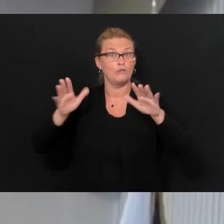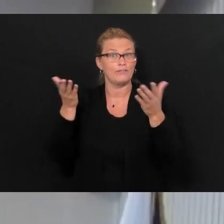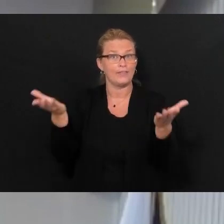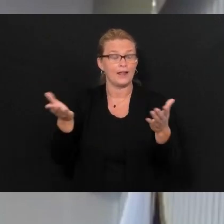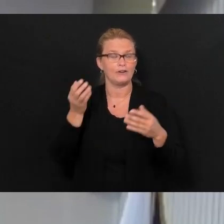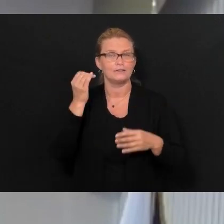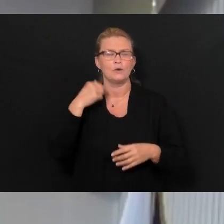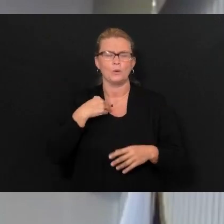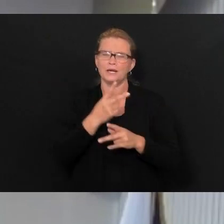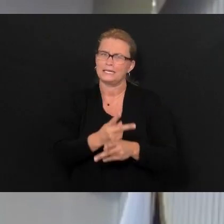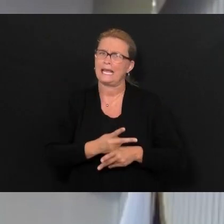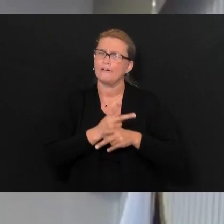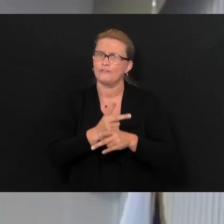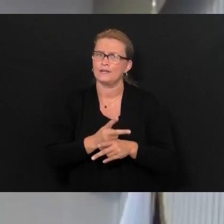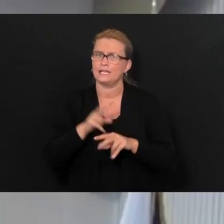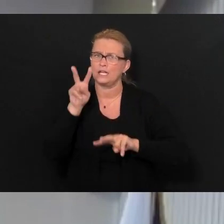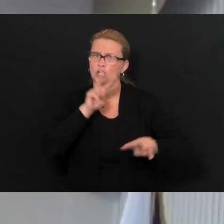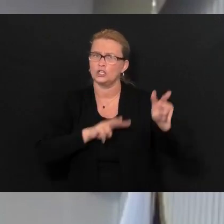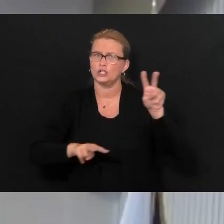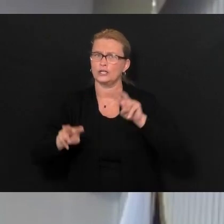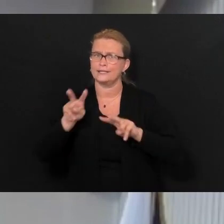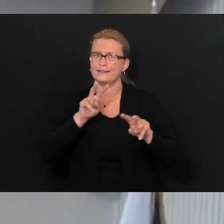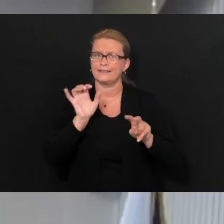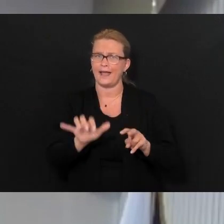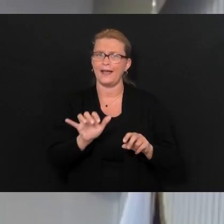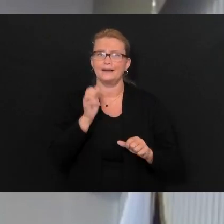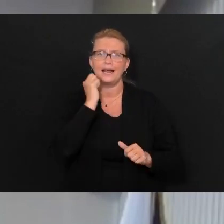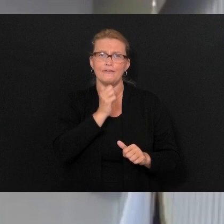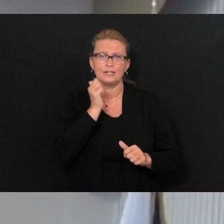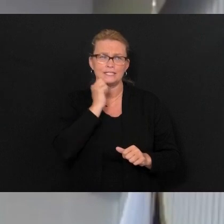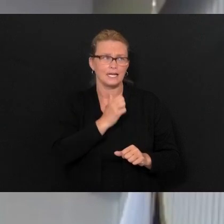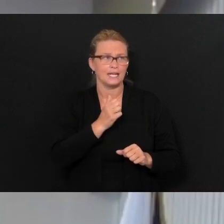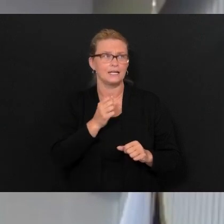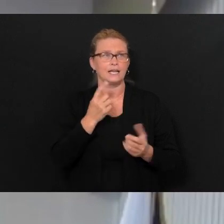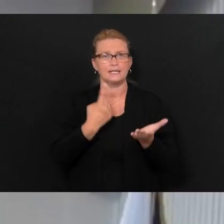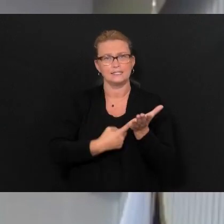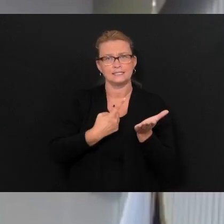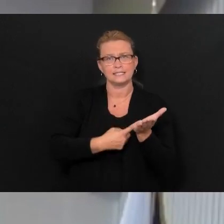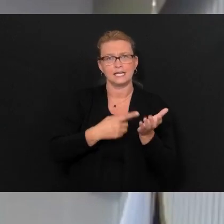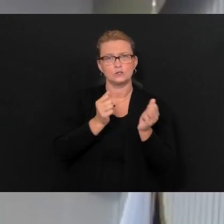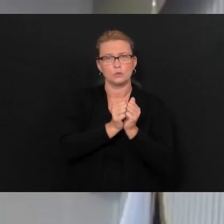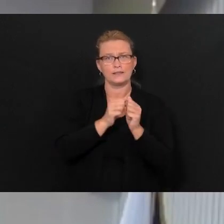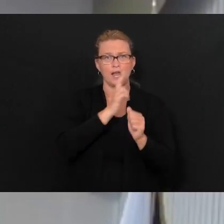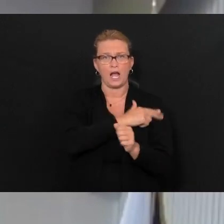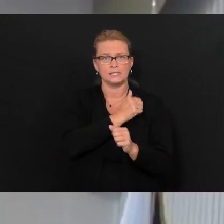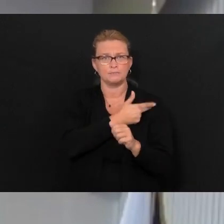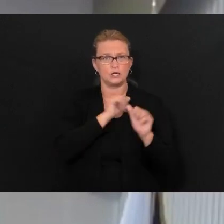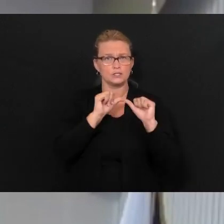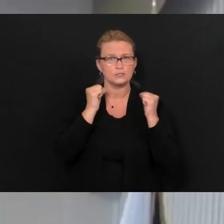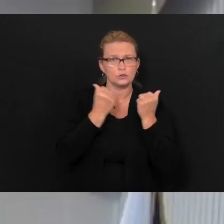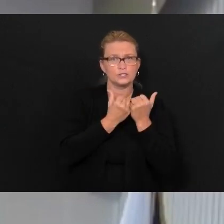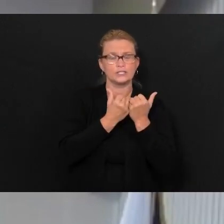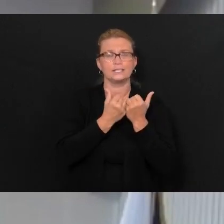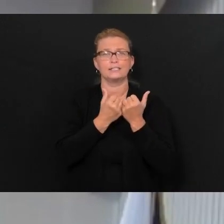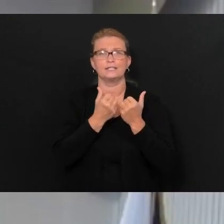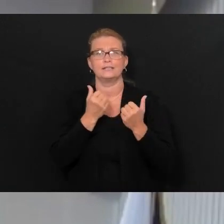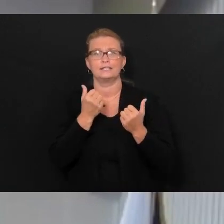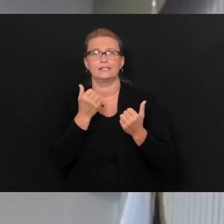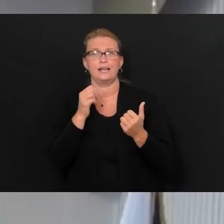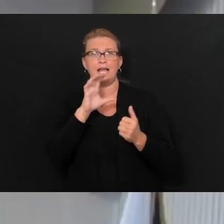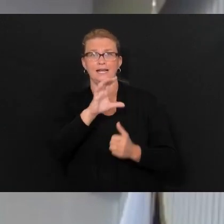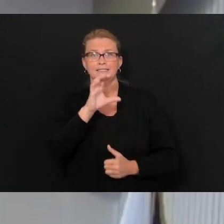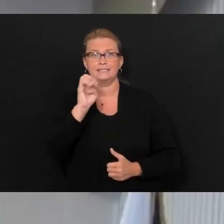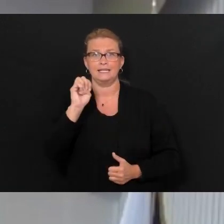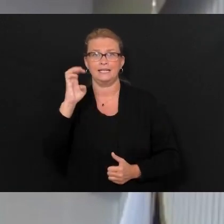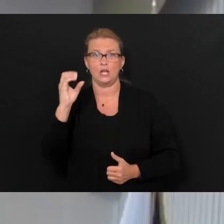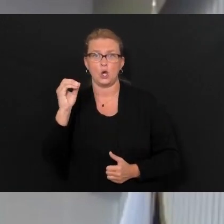looking carefully at this daily. As General Hoyer said, we're having discussions with the Hospital Association and the hospital CEOs